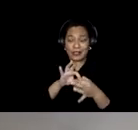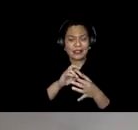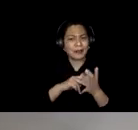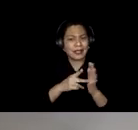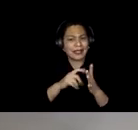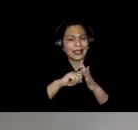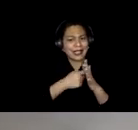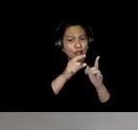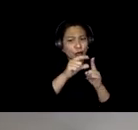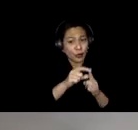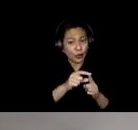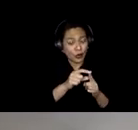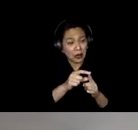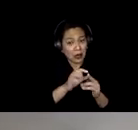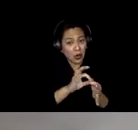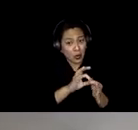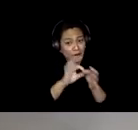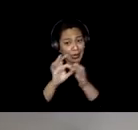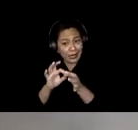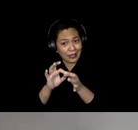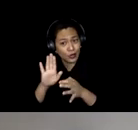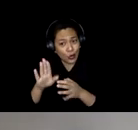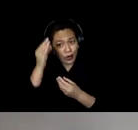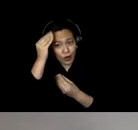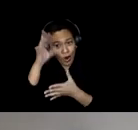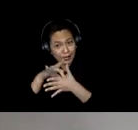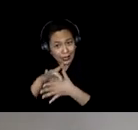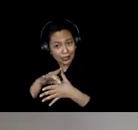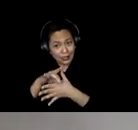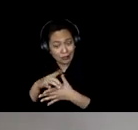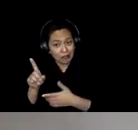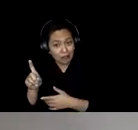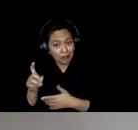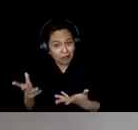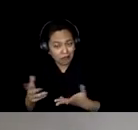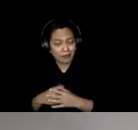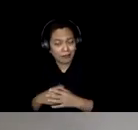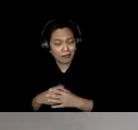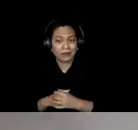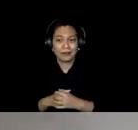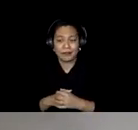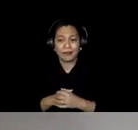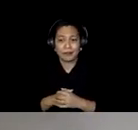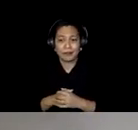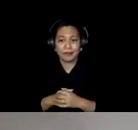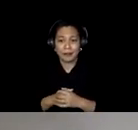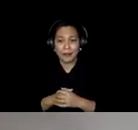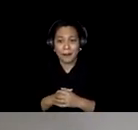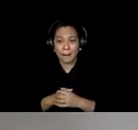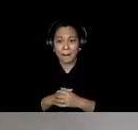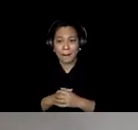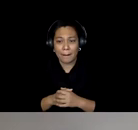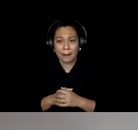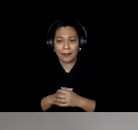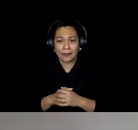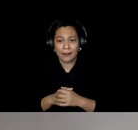particular keywords, are they relevant to the content that's on your webpage? If you are, you know,